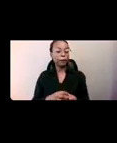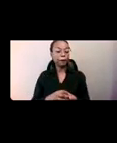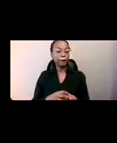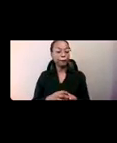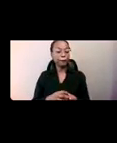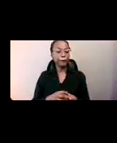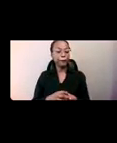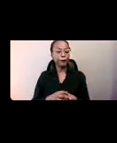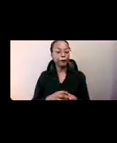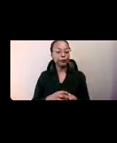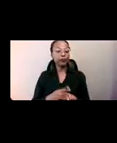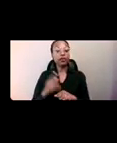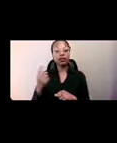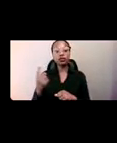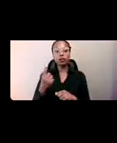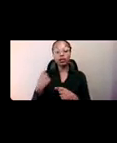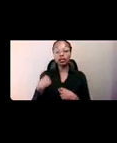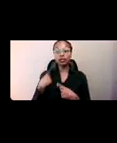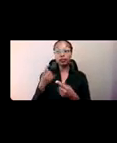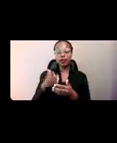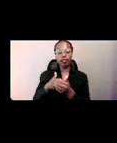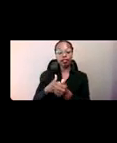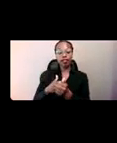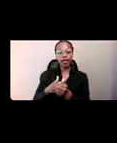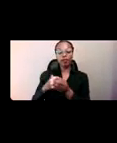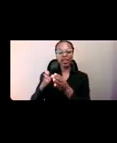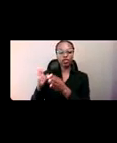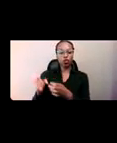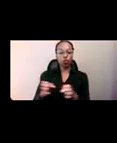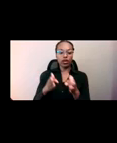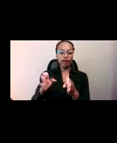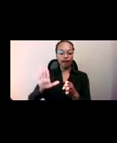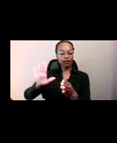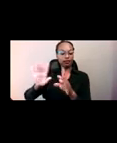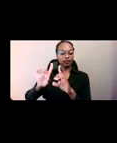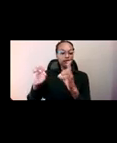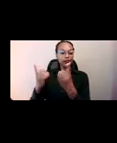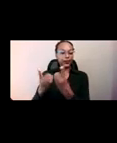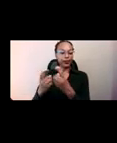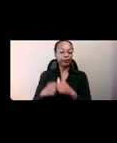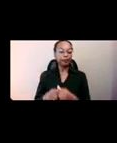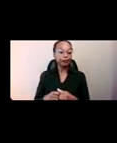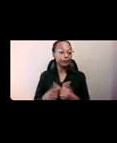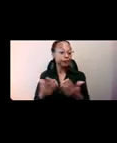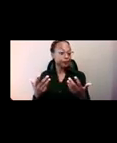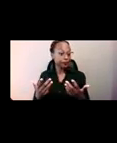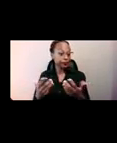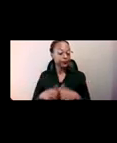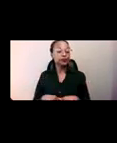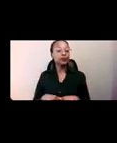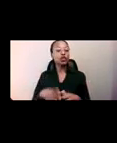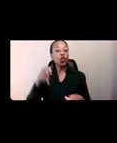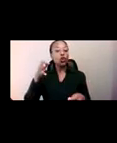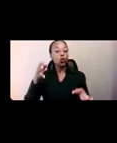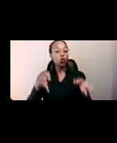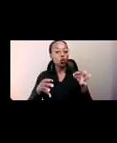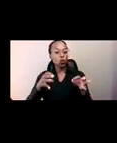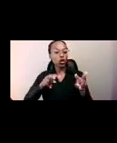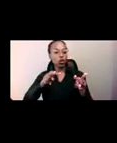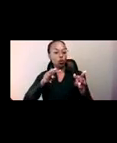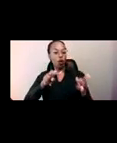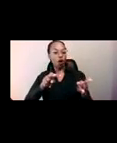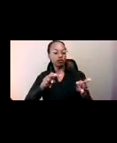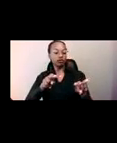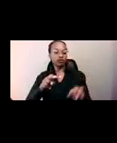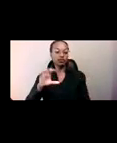something that has really been led by our organizing department, and that is Court Watch DC.